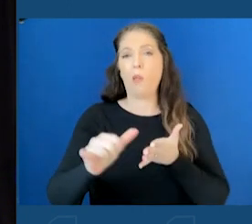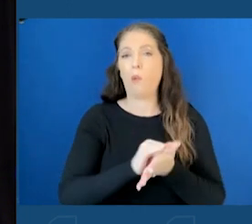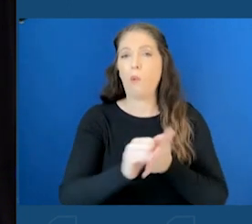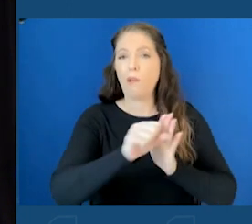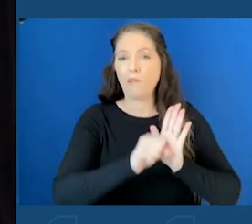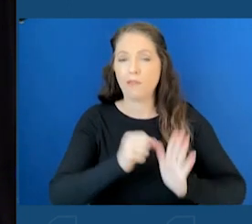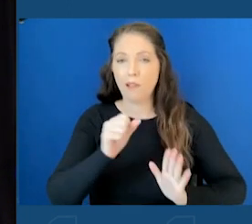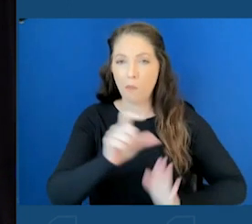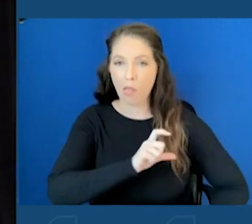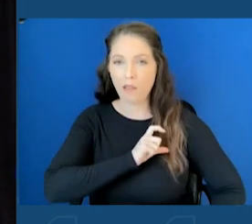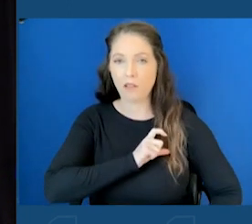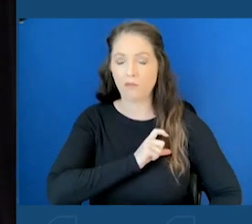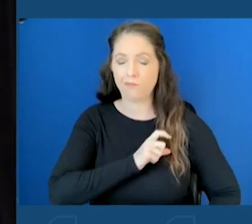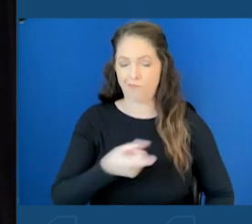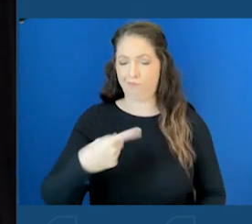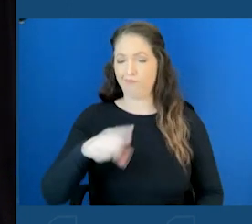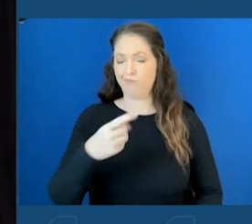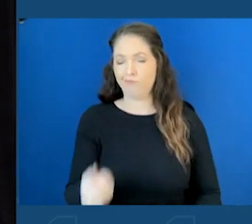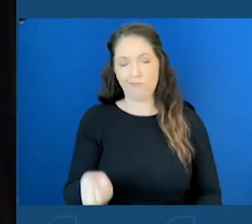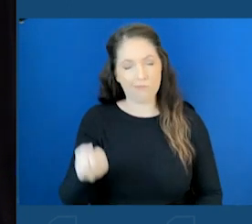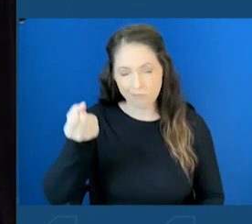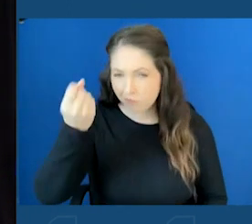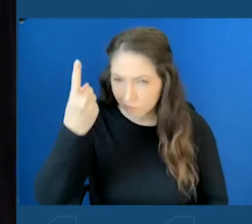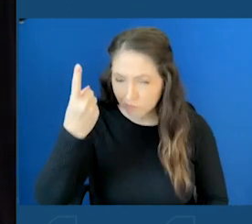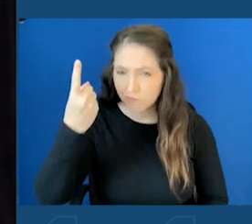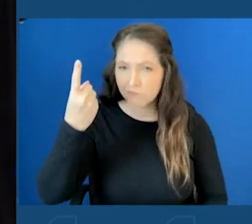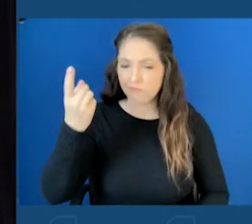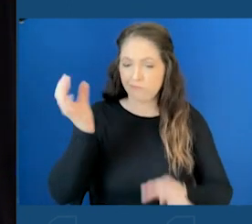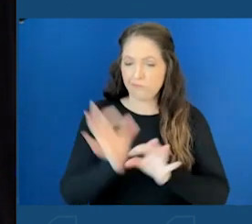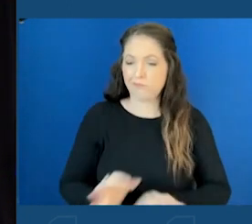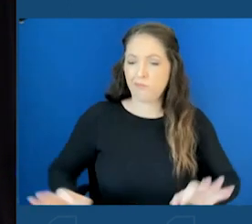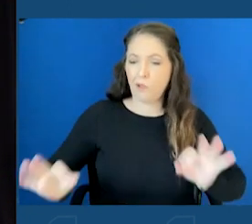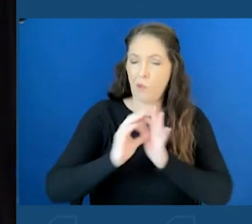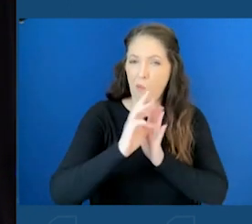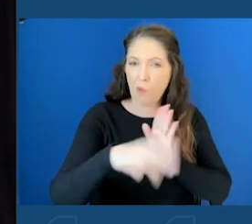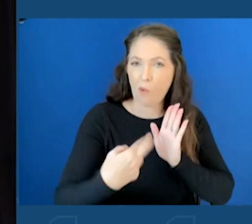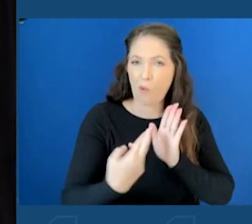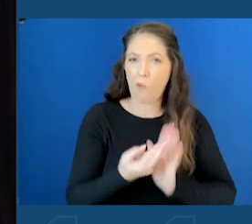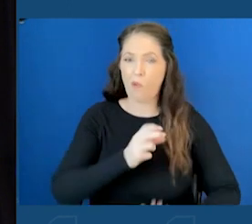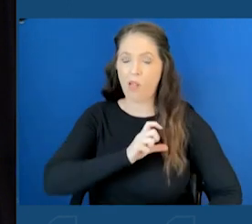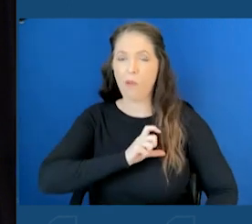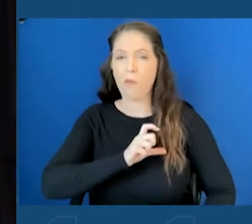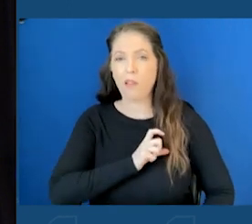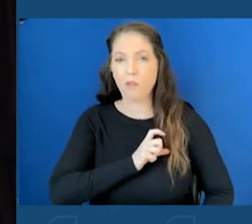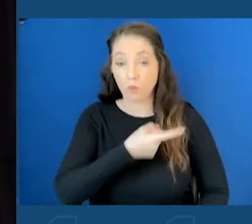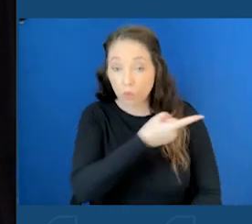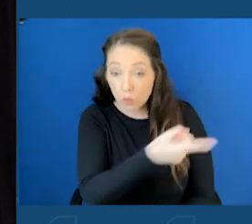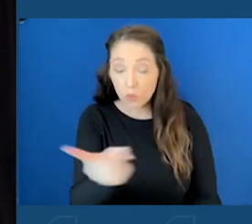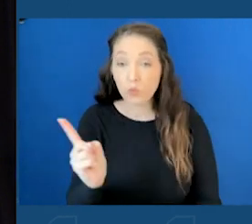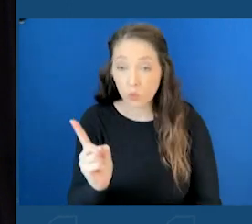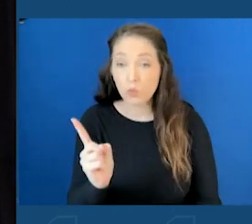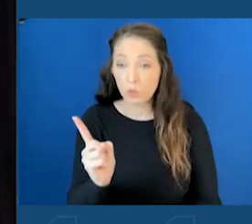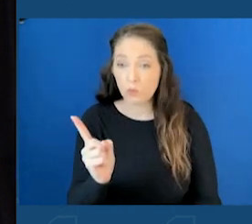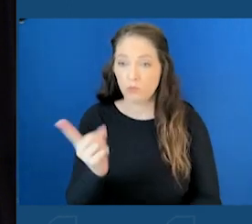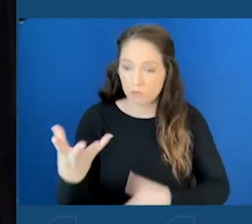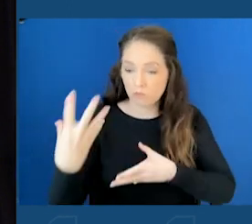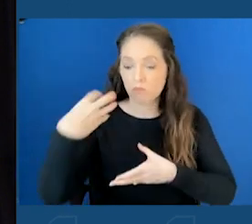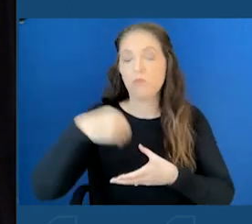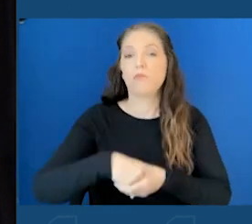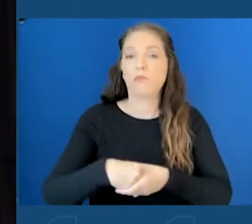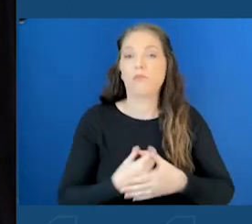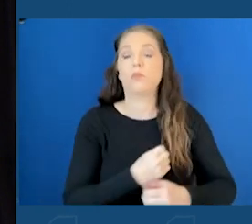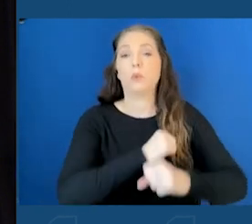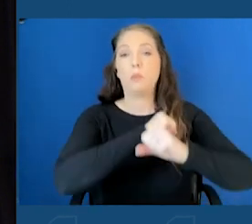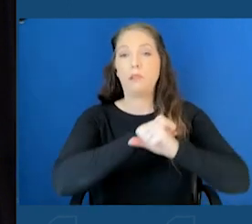She clearly understands the critical role troopers, you, play in protecting